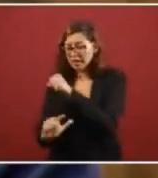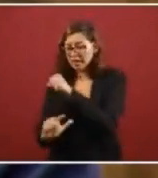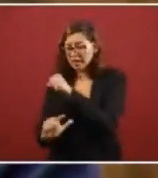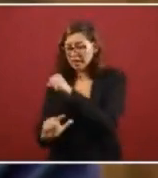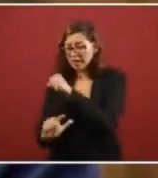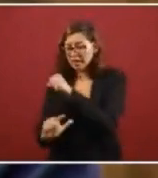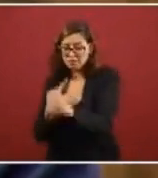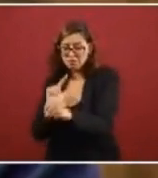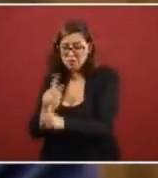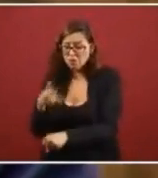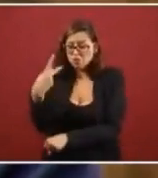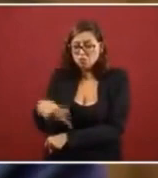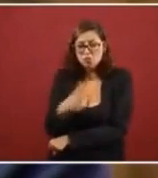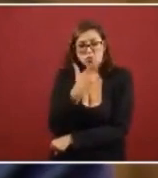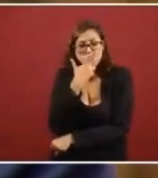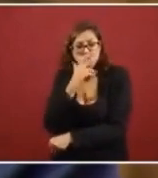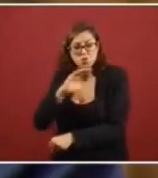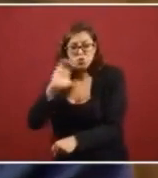fun